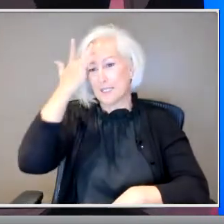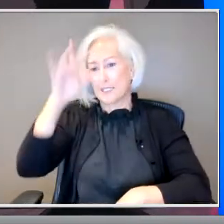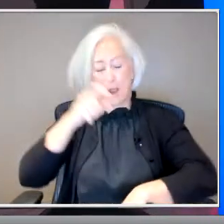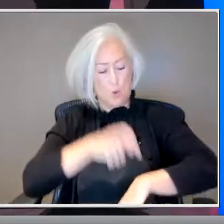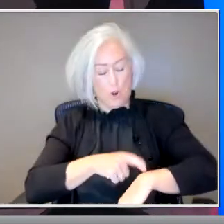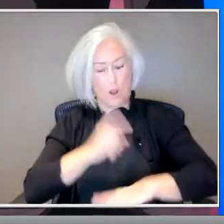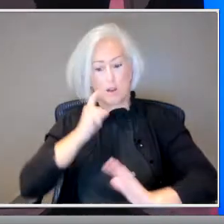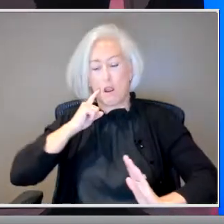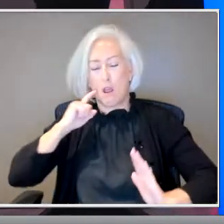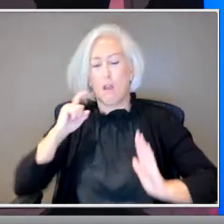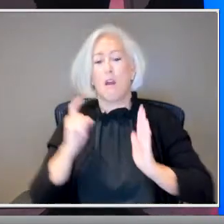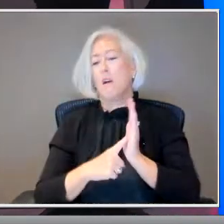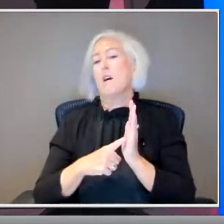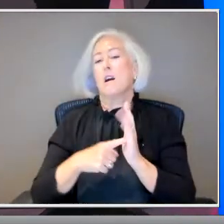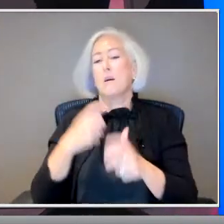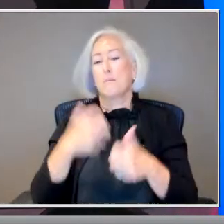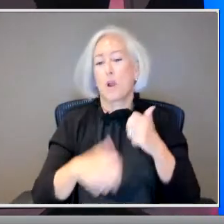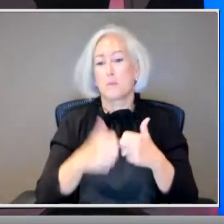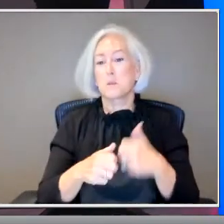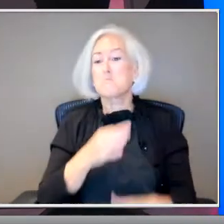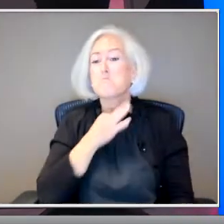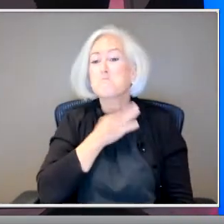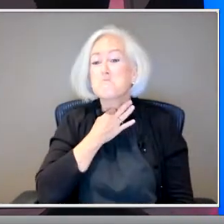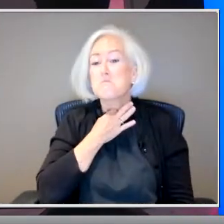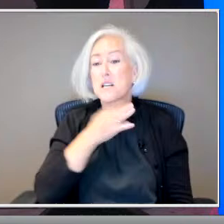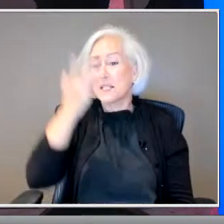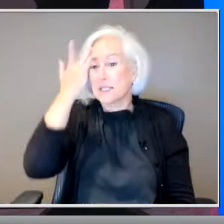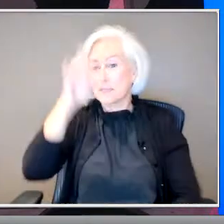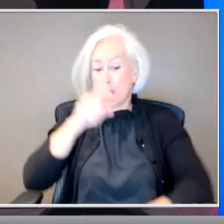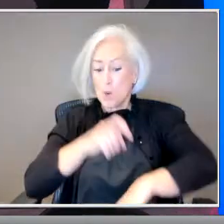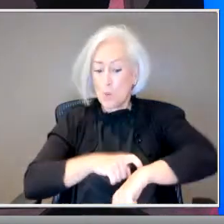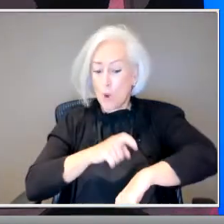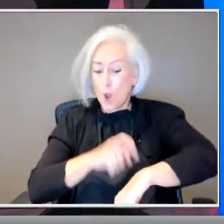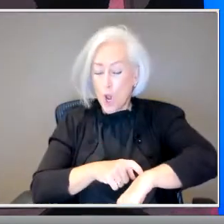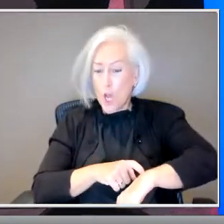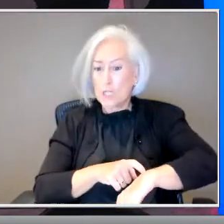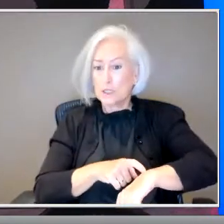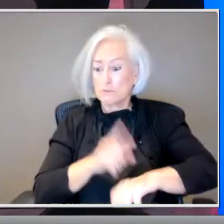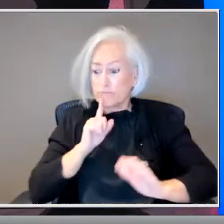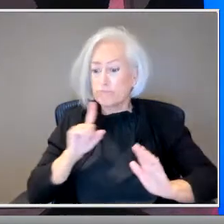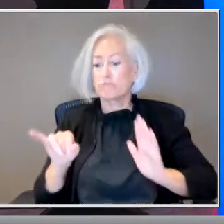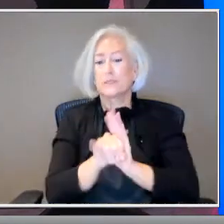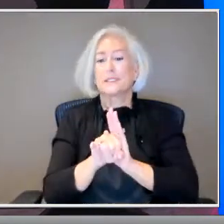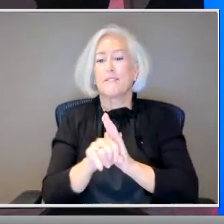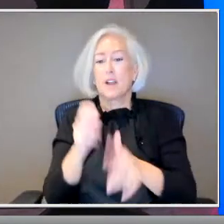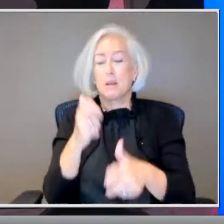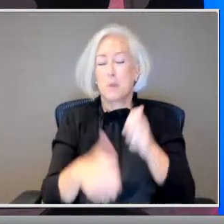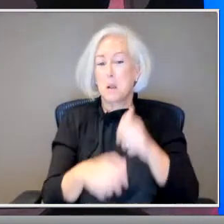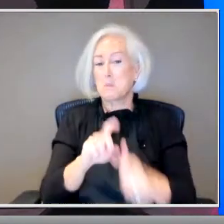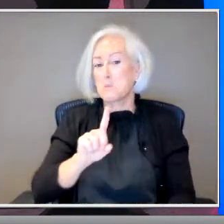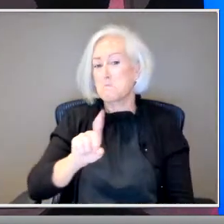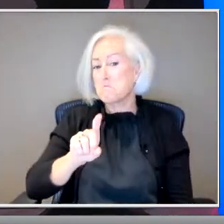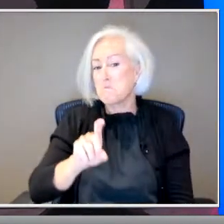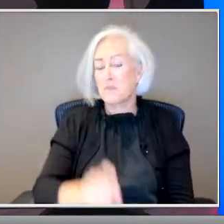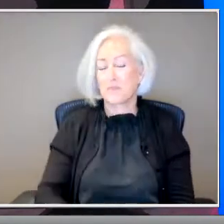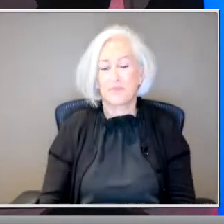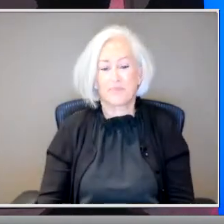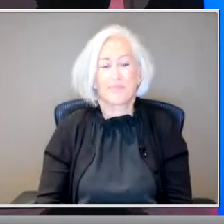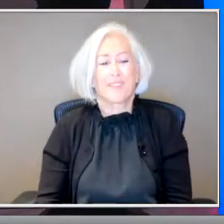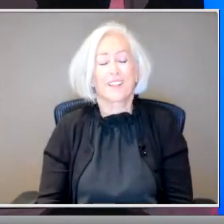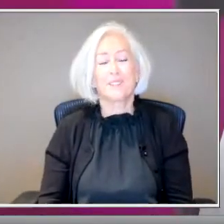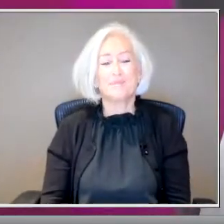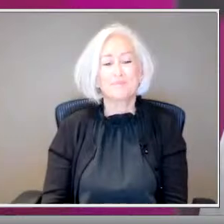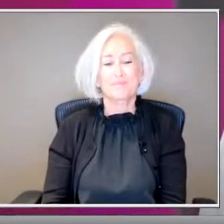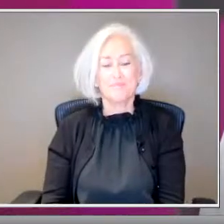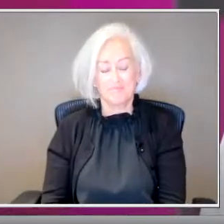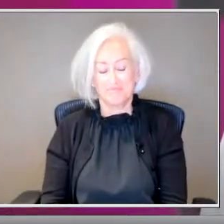these smartwatches game changers for detecting problems? Dr. Sheldon, I'll start with you, and then I'll go to Dr. Reddy.